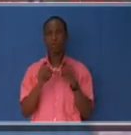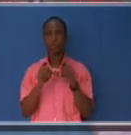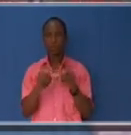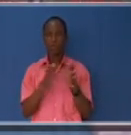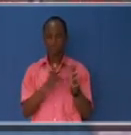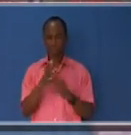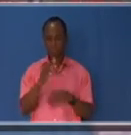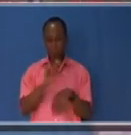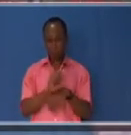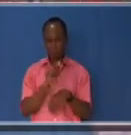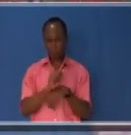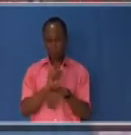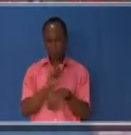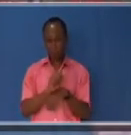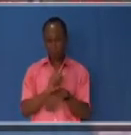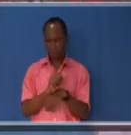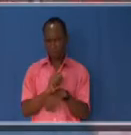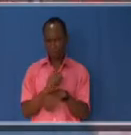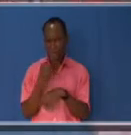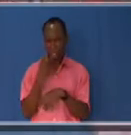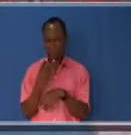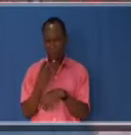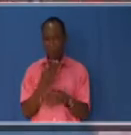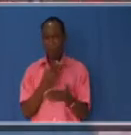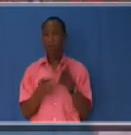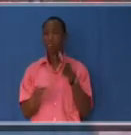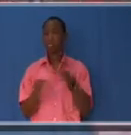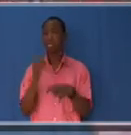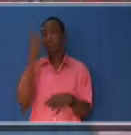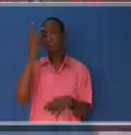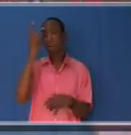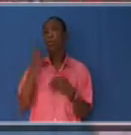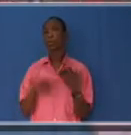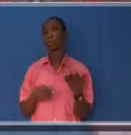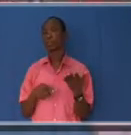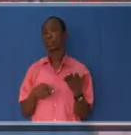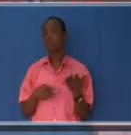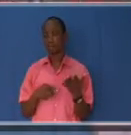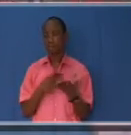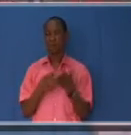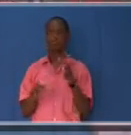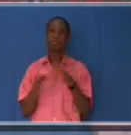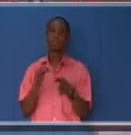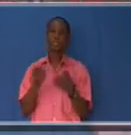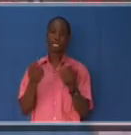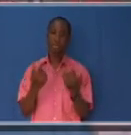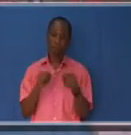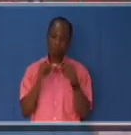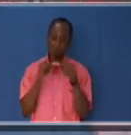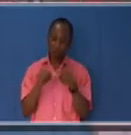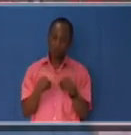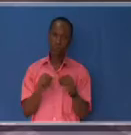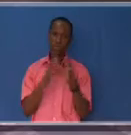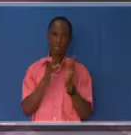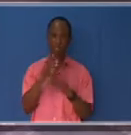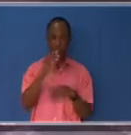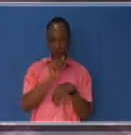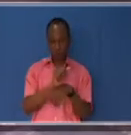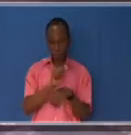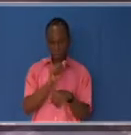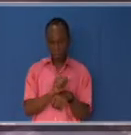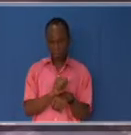ya honkonkon na adwuma oba so wo ba be ye no ye na urade Jesus Kristo na adwuma no nto aso no na honkonkon ba so wo ba